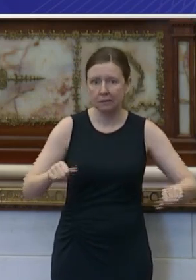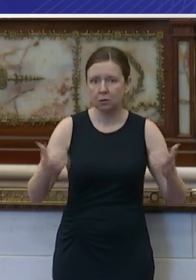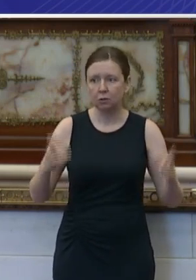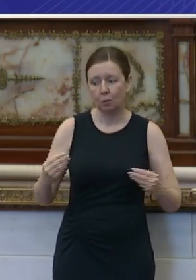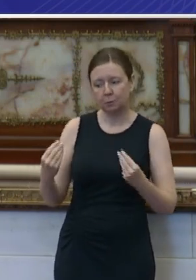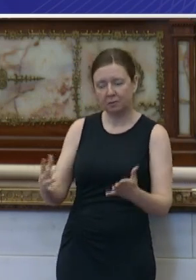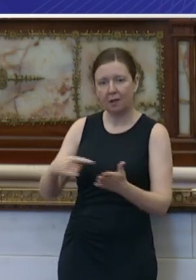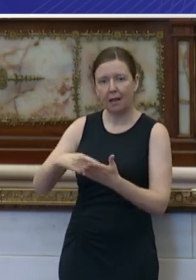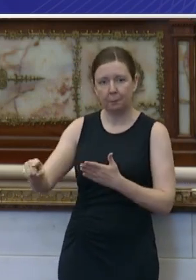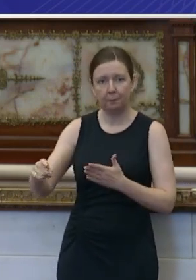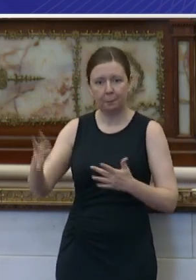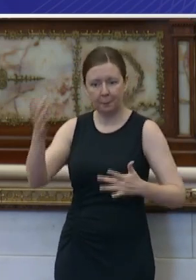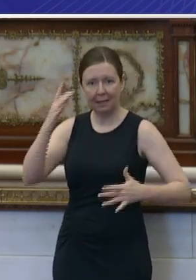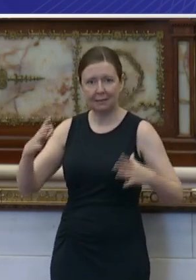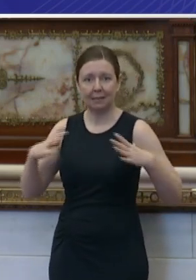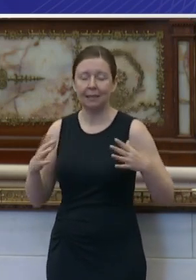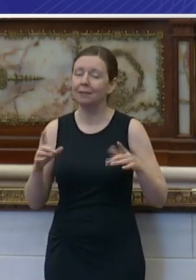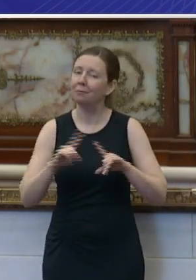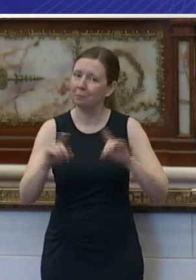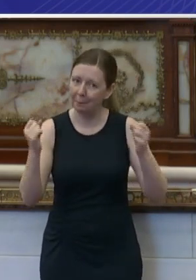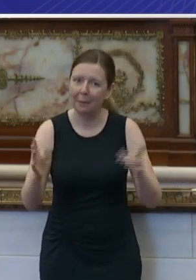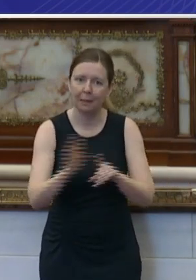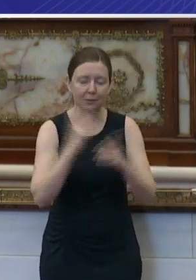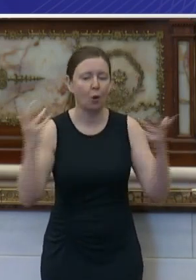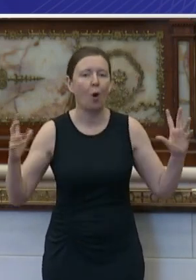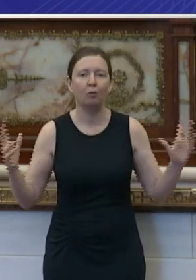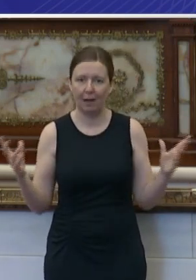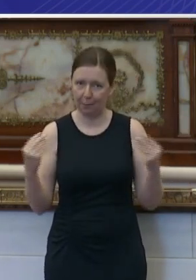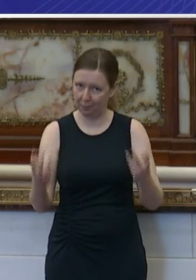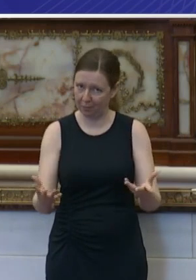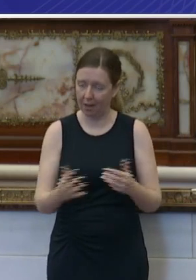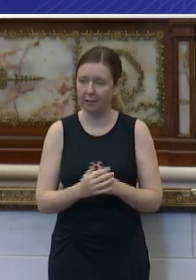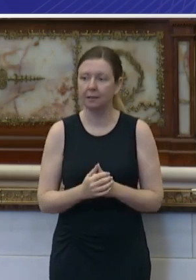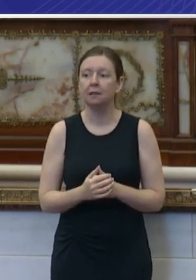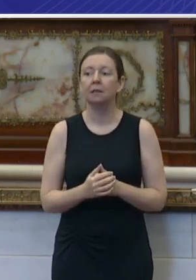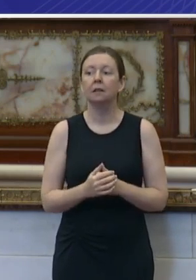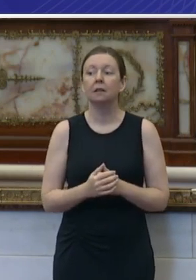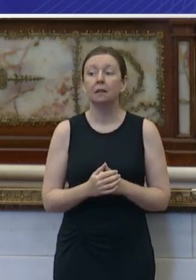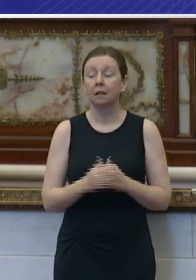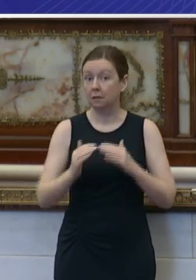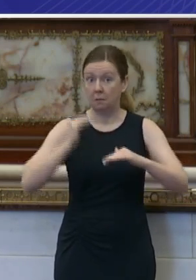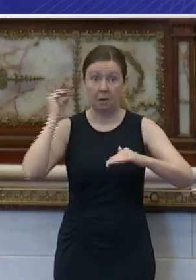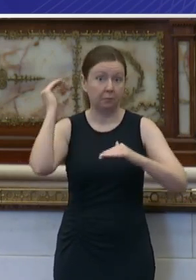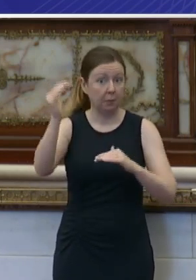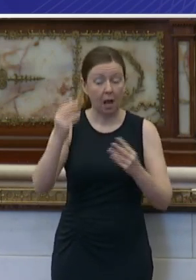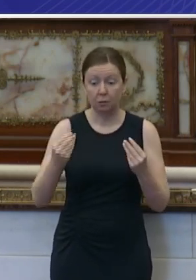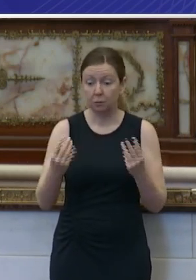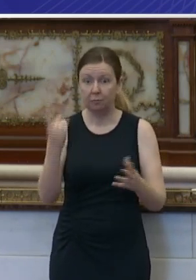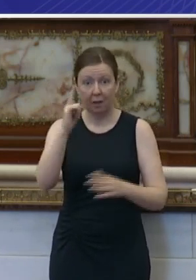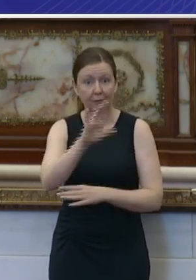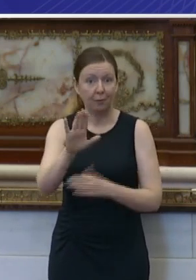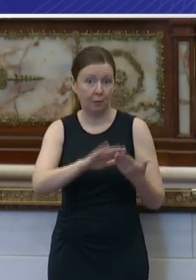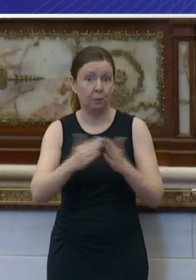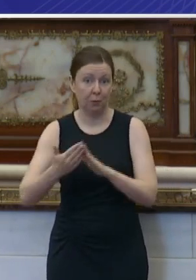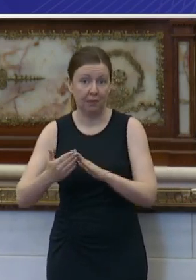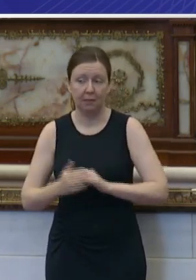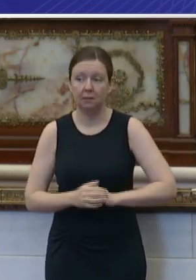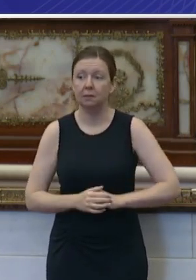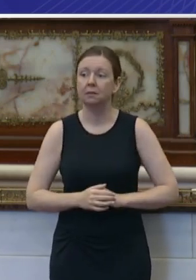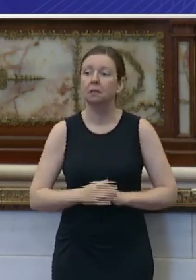sick leaves, many businesses are already doing so, and even going through and above and beyond to provide for their communities.